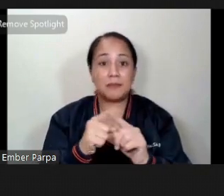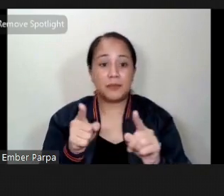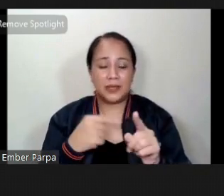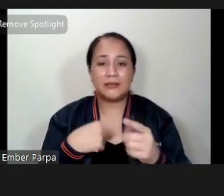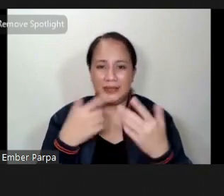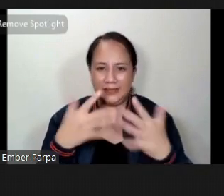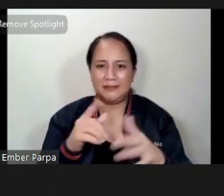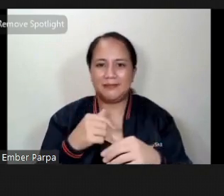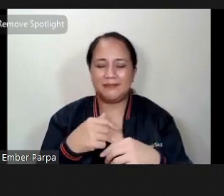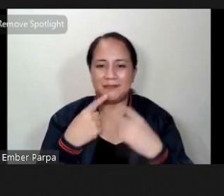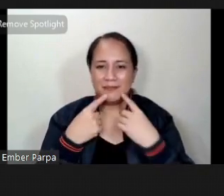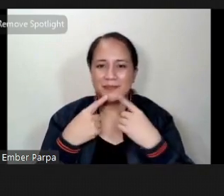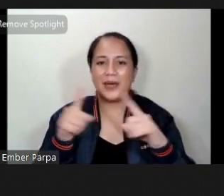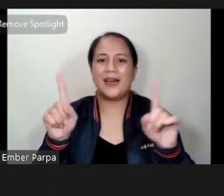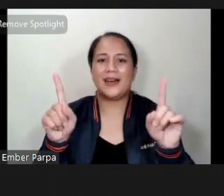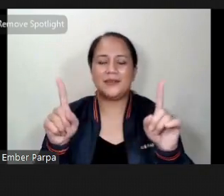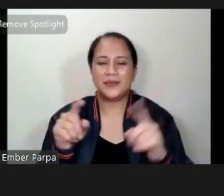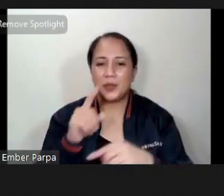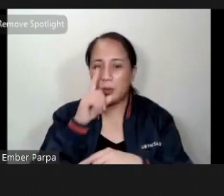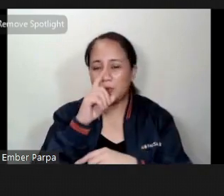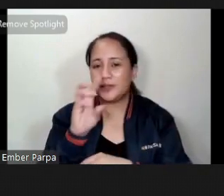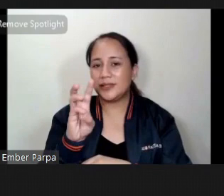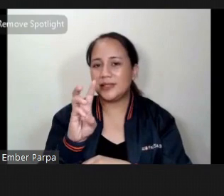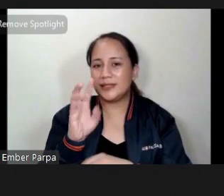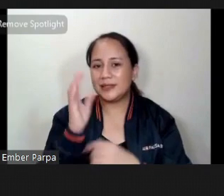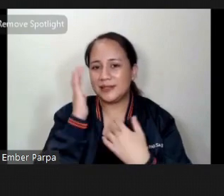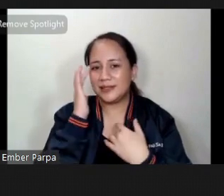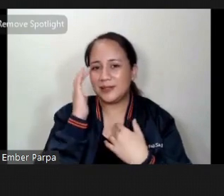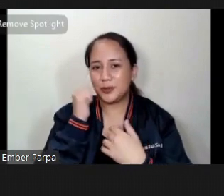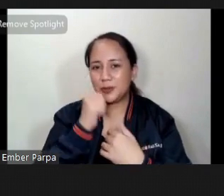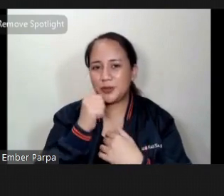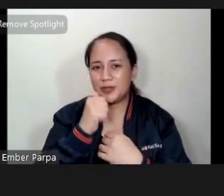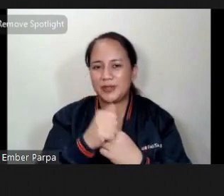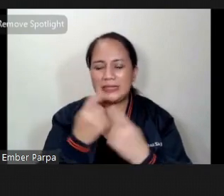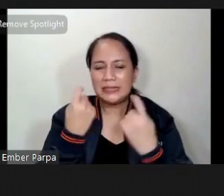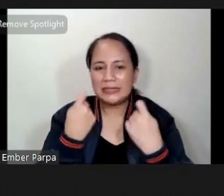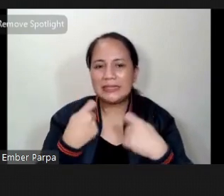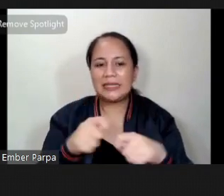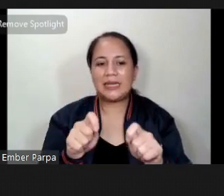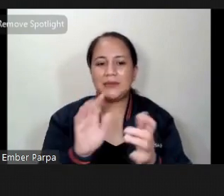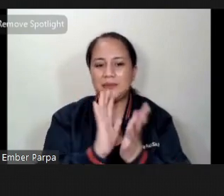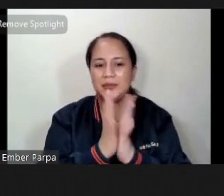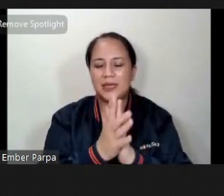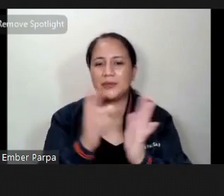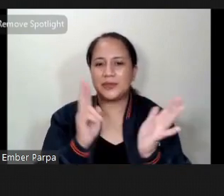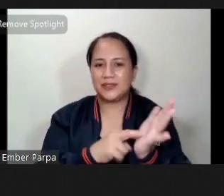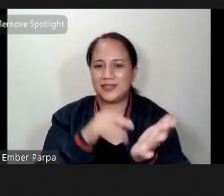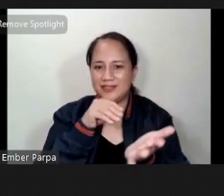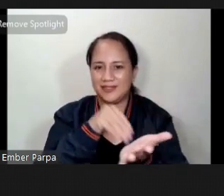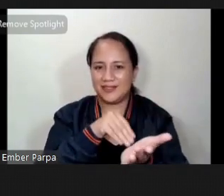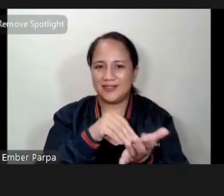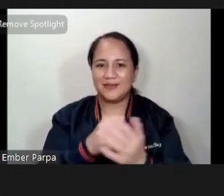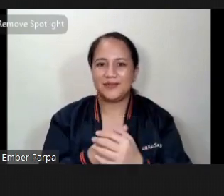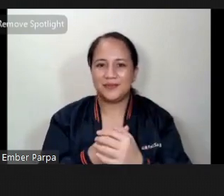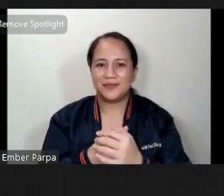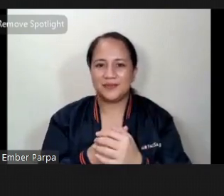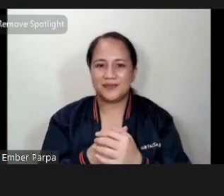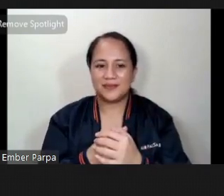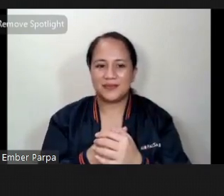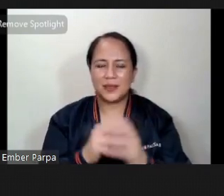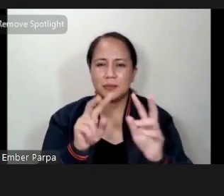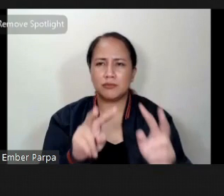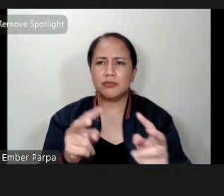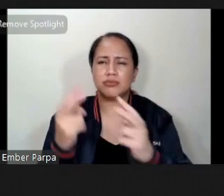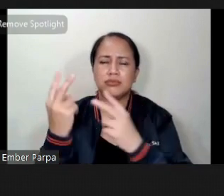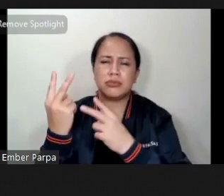that. That 16-year-old sickling girl strived and became a registered nurse. Looking back,